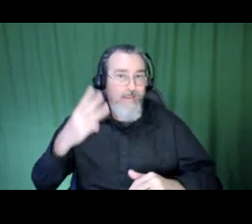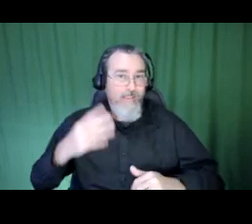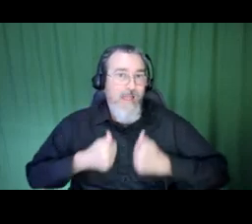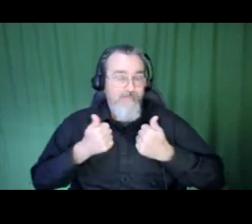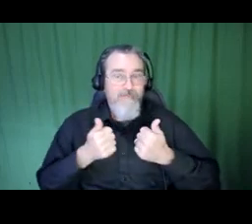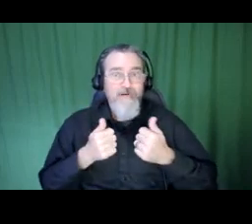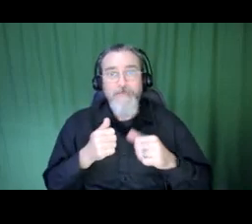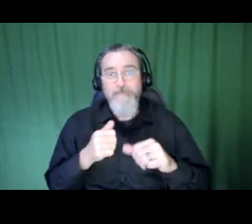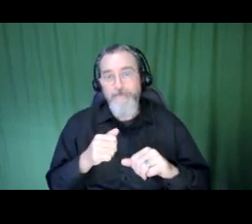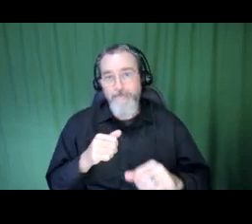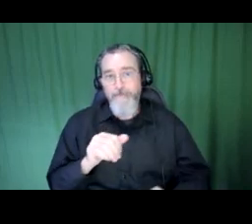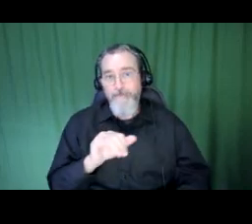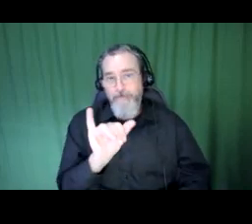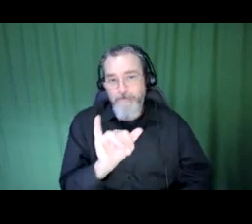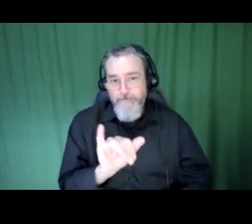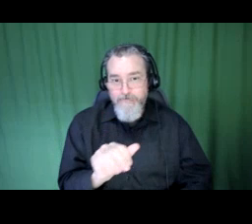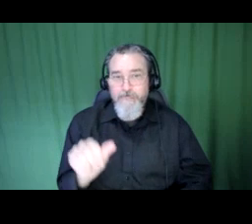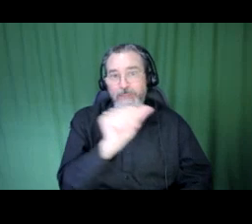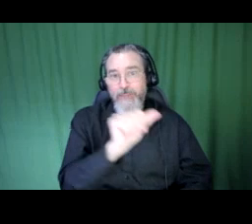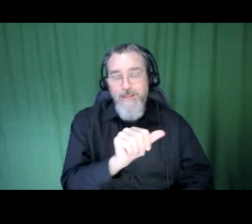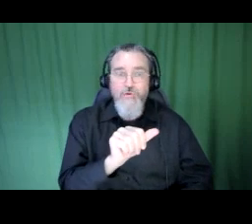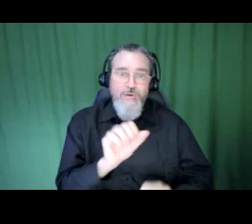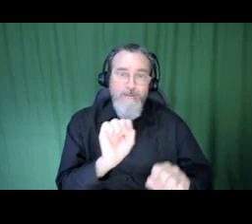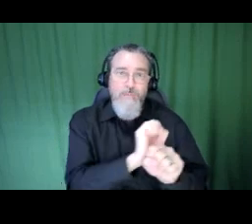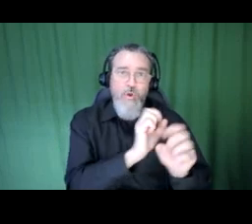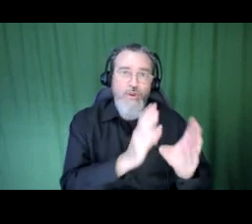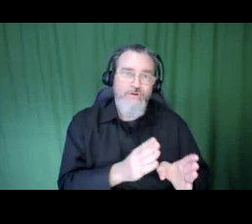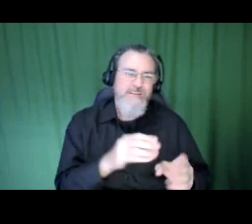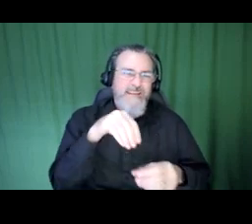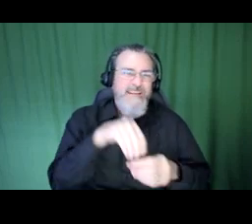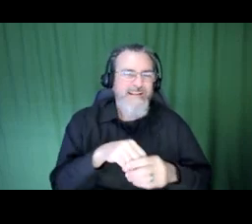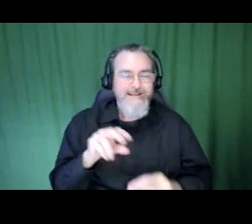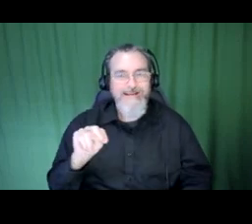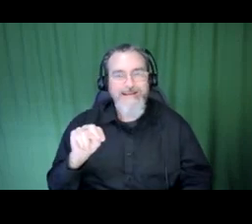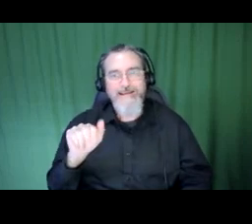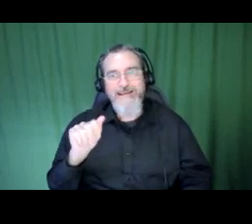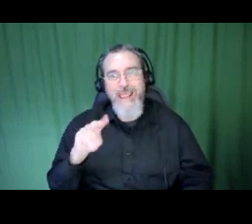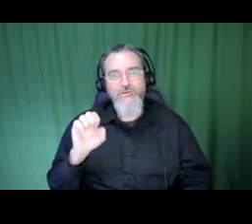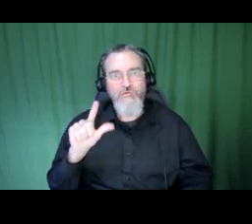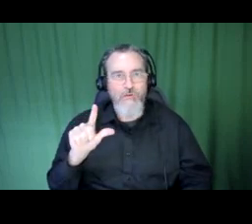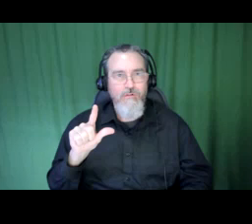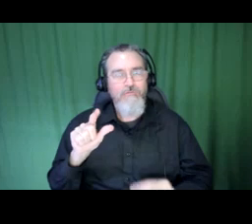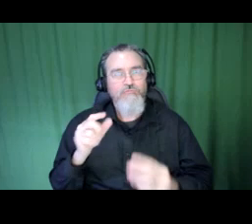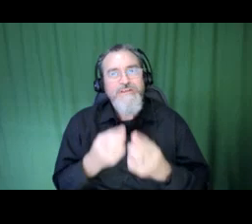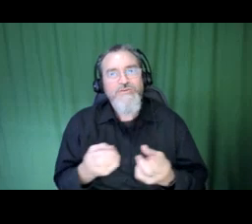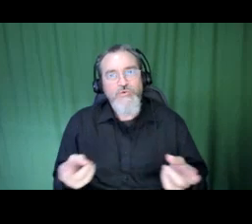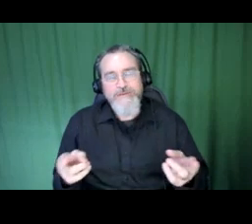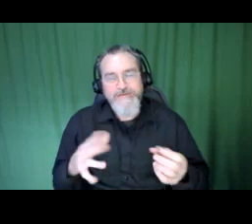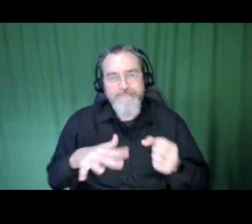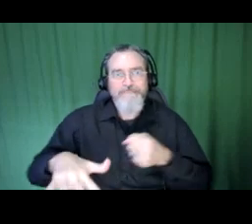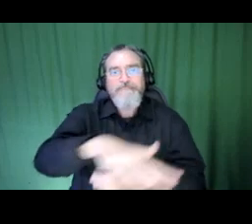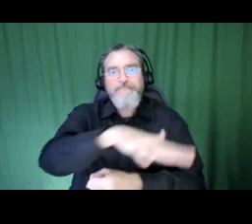Resources, as well as various other employers in the natural resources field. There's a huge demand for